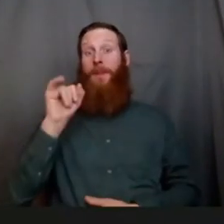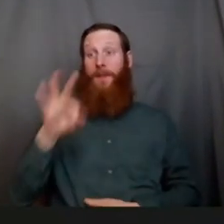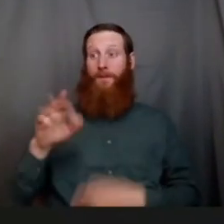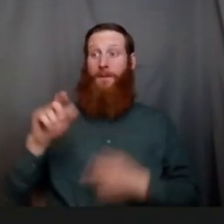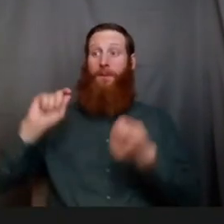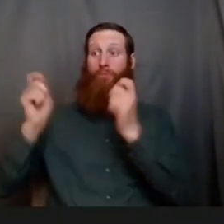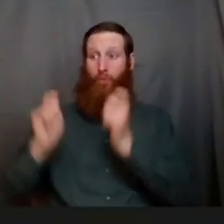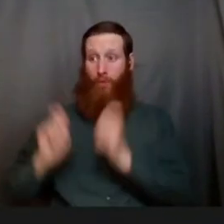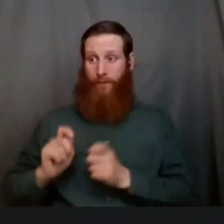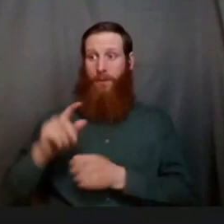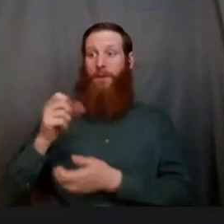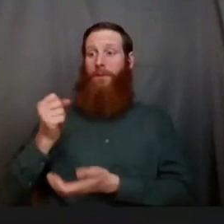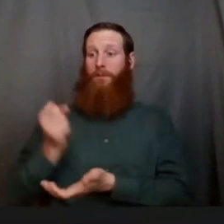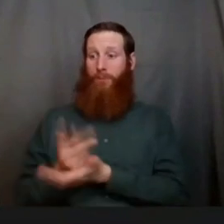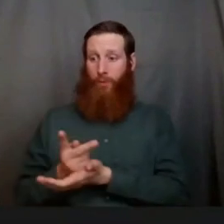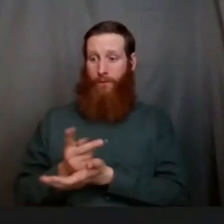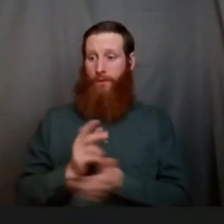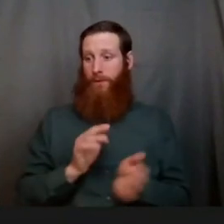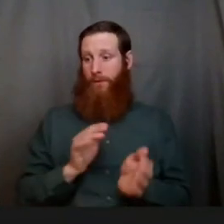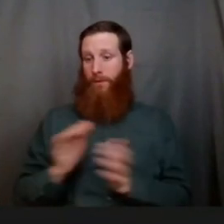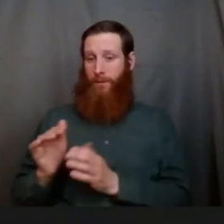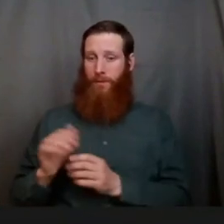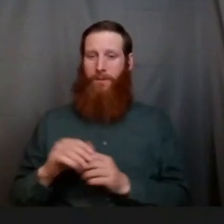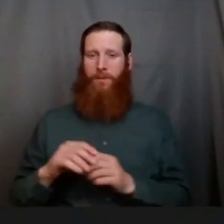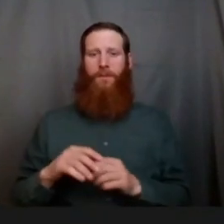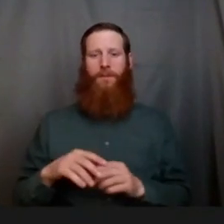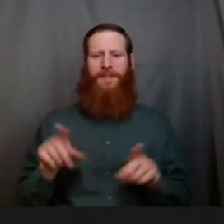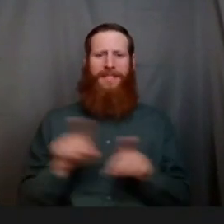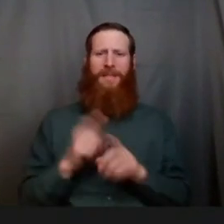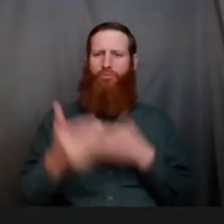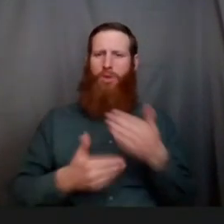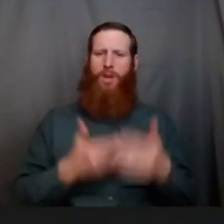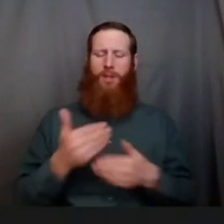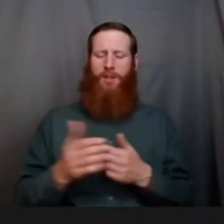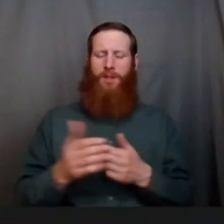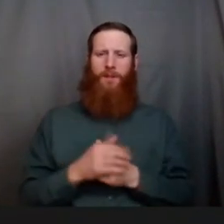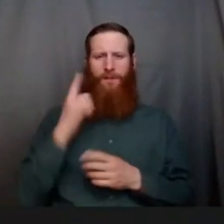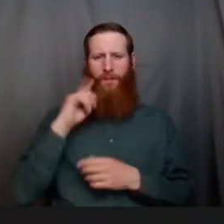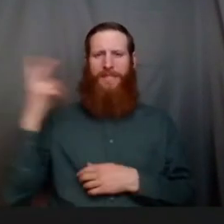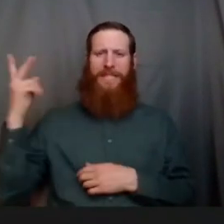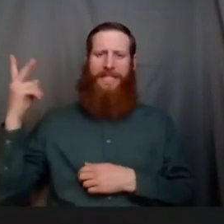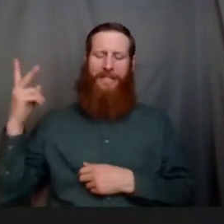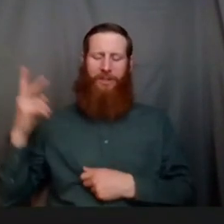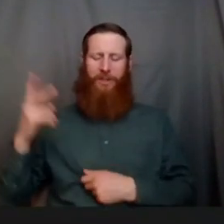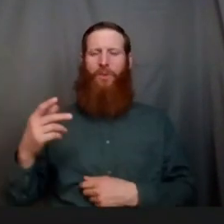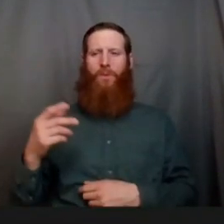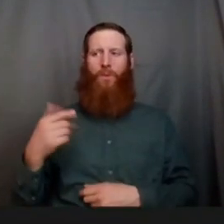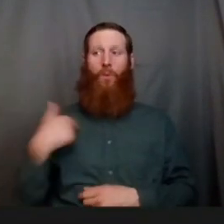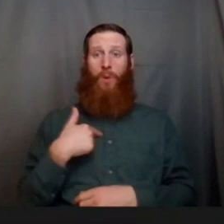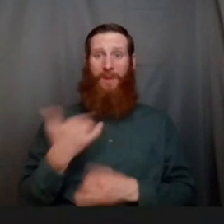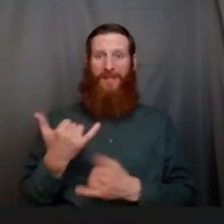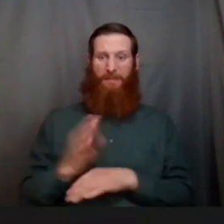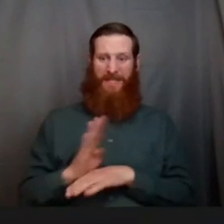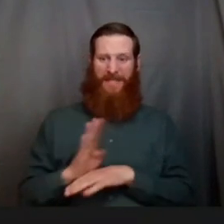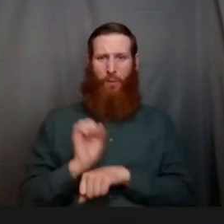approved. We're going through the same process for secondary, and so we're busy working and bargaining,